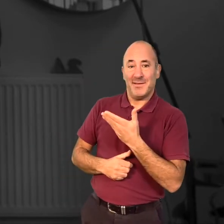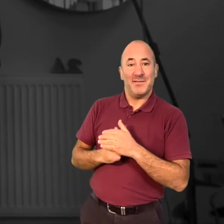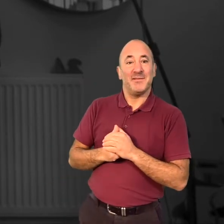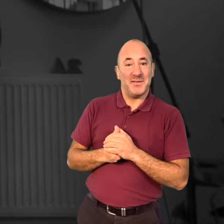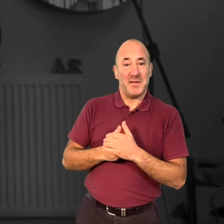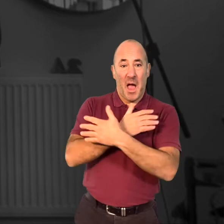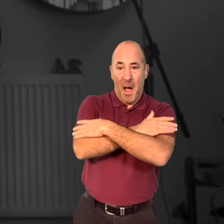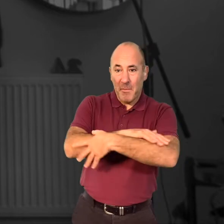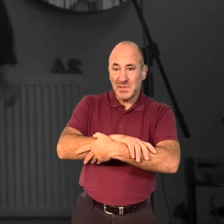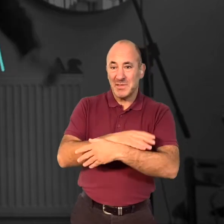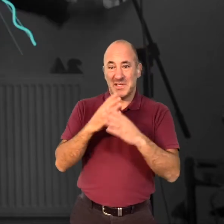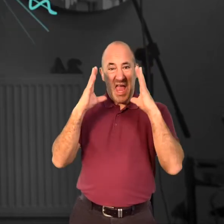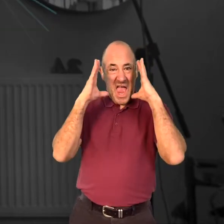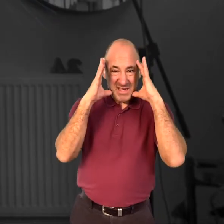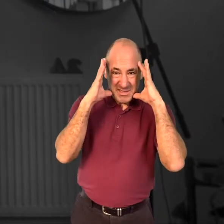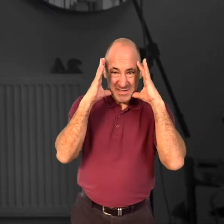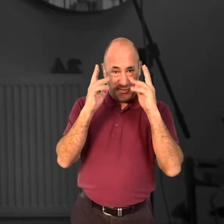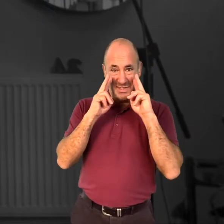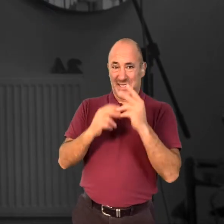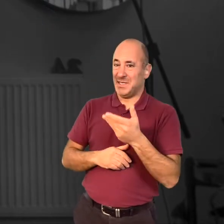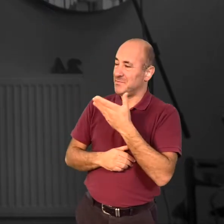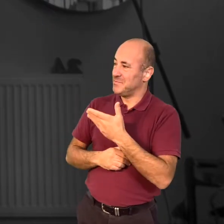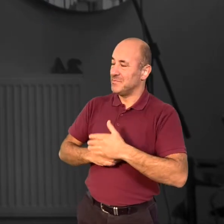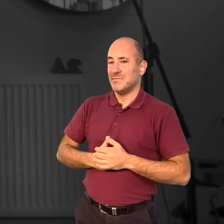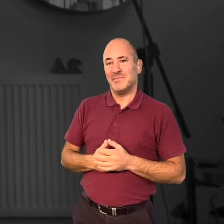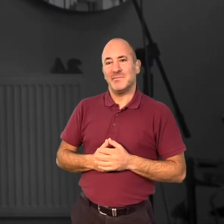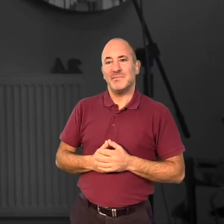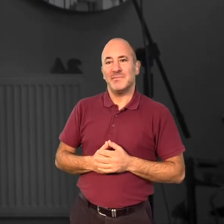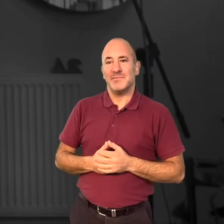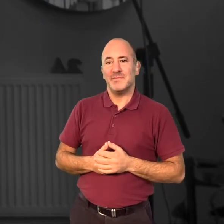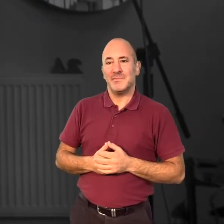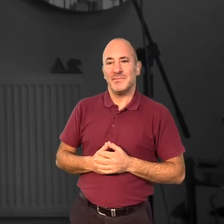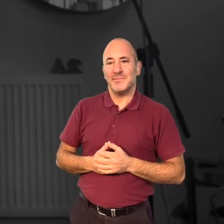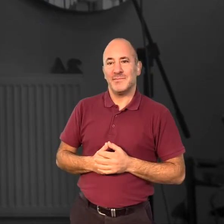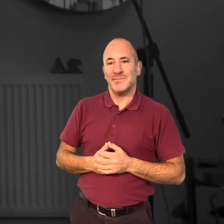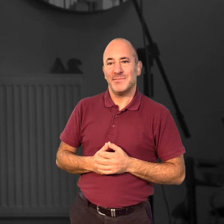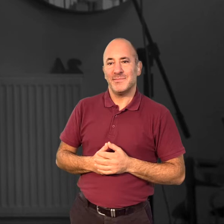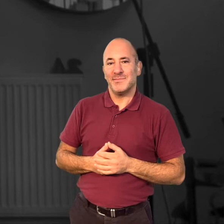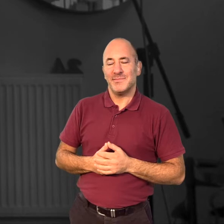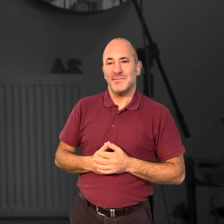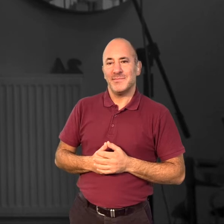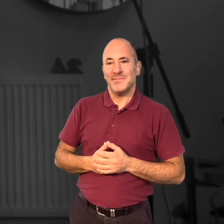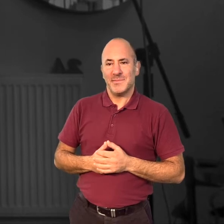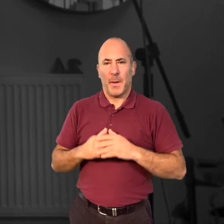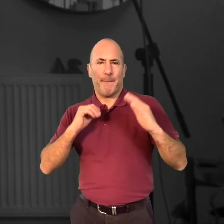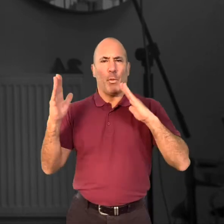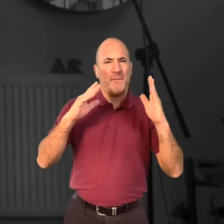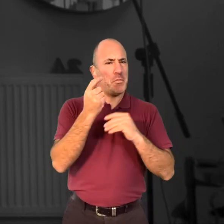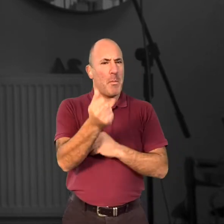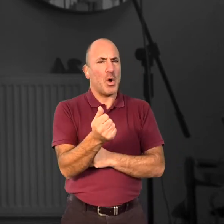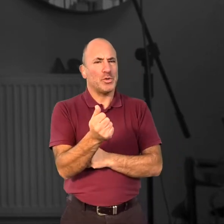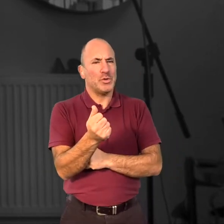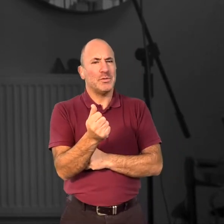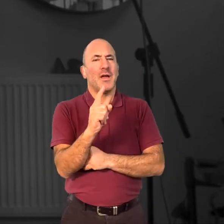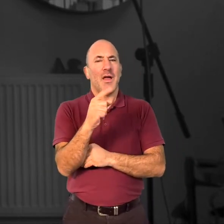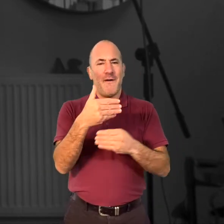see now I've got my arms, my head. Oh, it's not moving so much now. Okay, so when